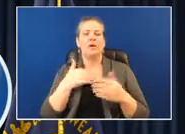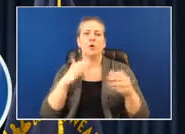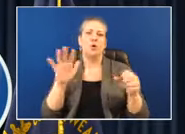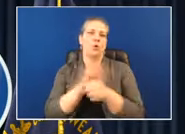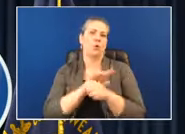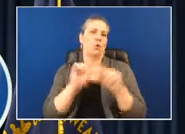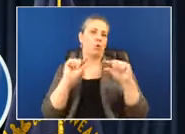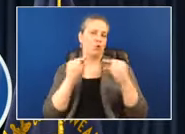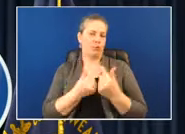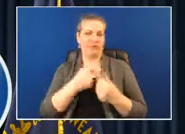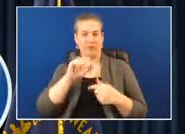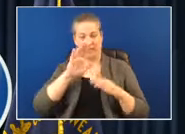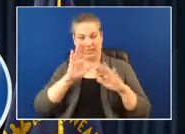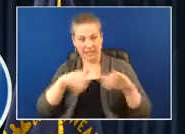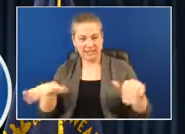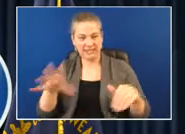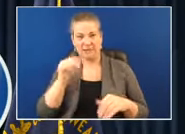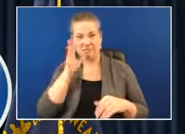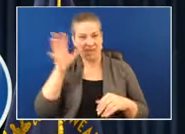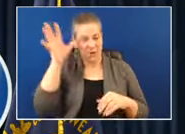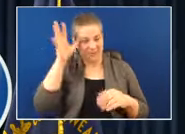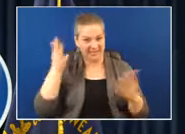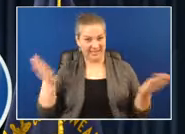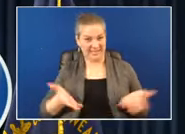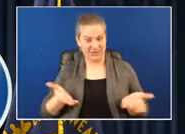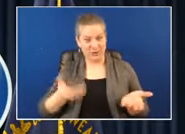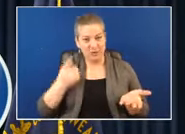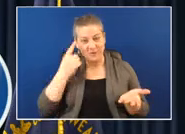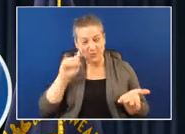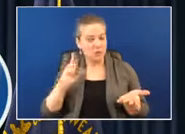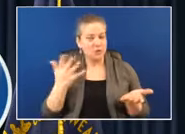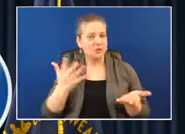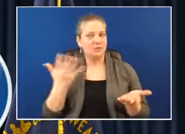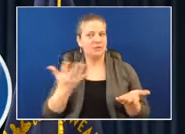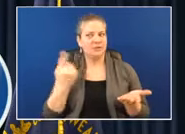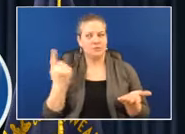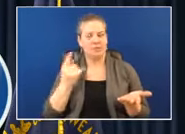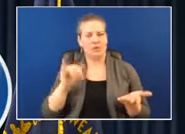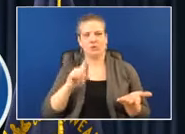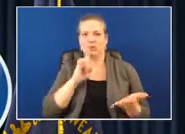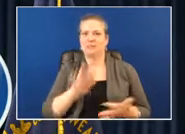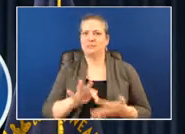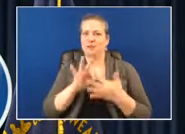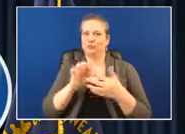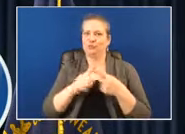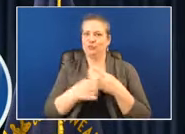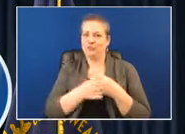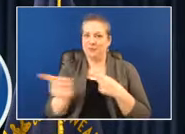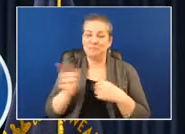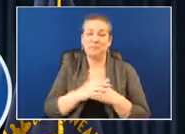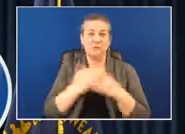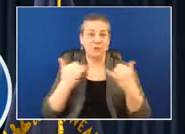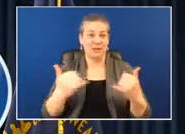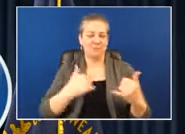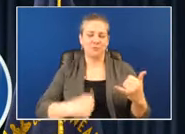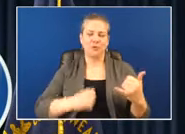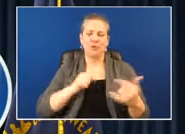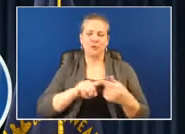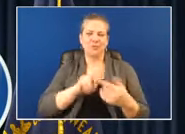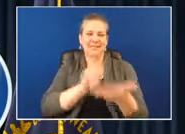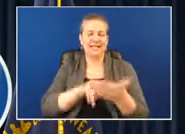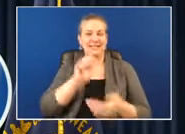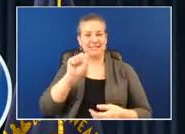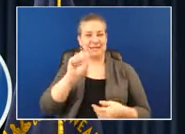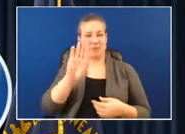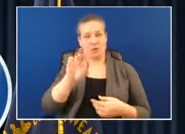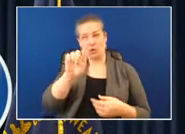kids and parents that are here for, I think, something that's pretty special to them. Today, I'm proud to sign Senate Bill 105,